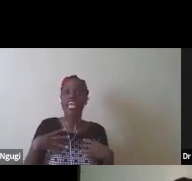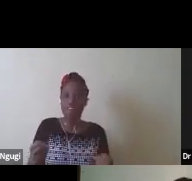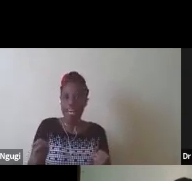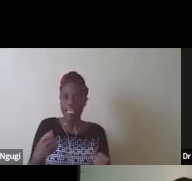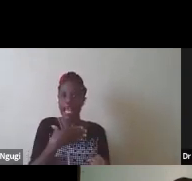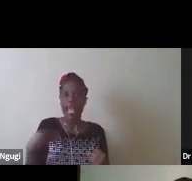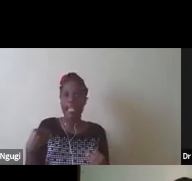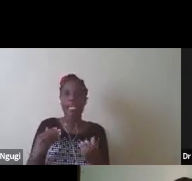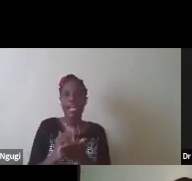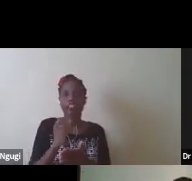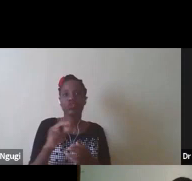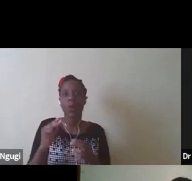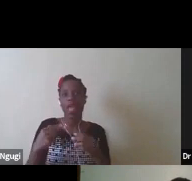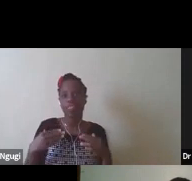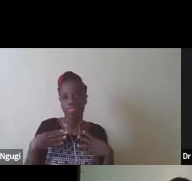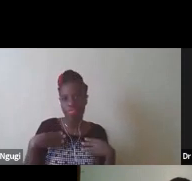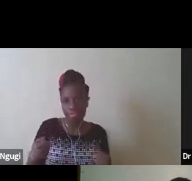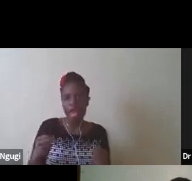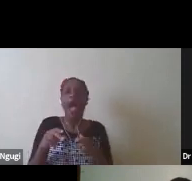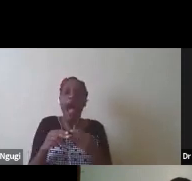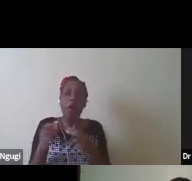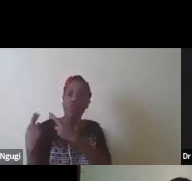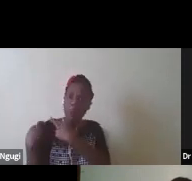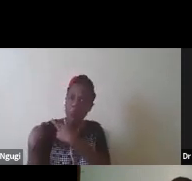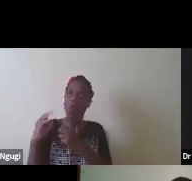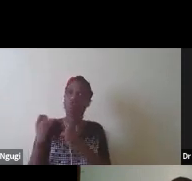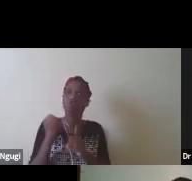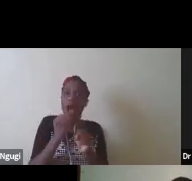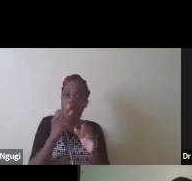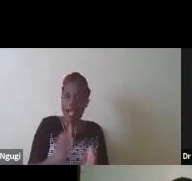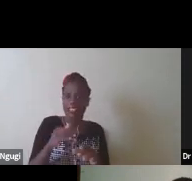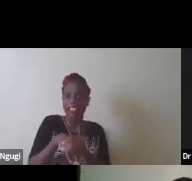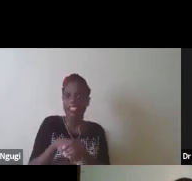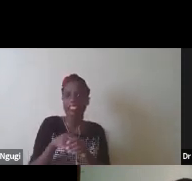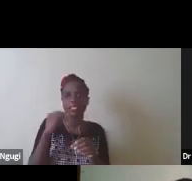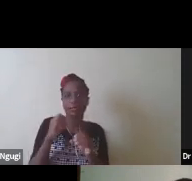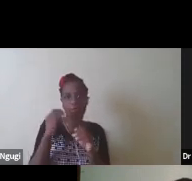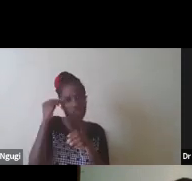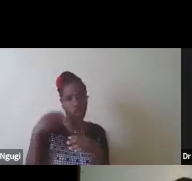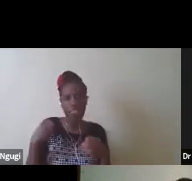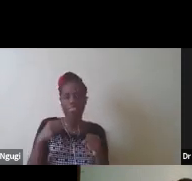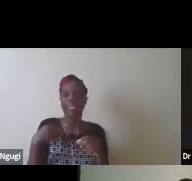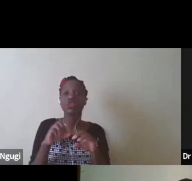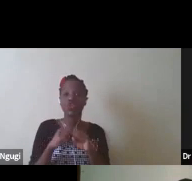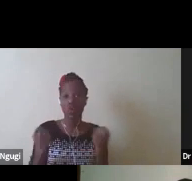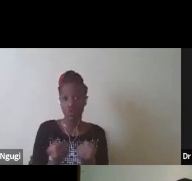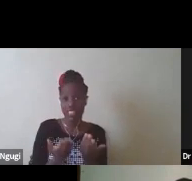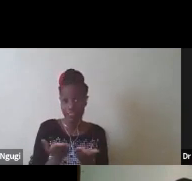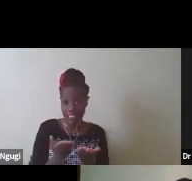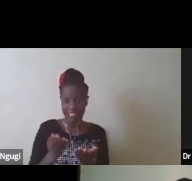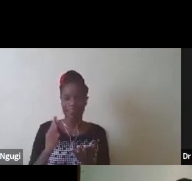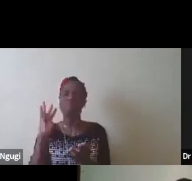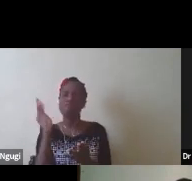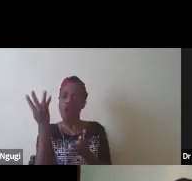implementing of recovery approach and the role of healthcare workers in mental health and social service. And the fourth one, which was last week,